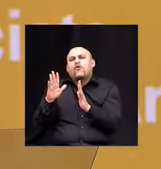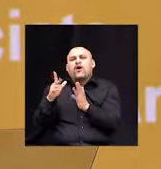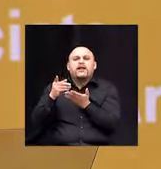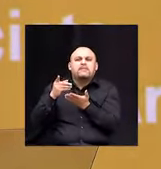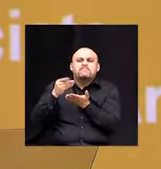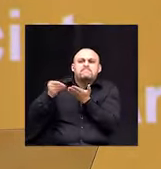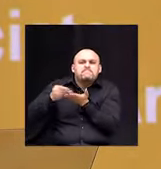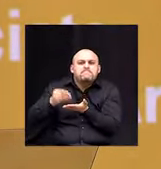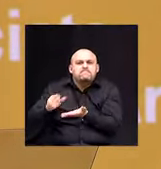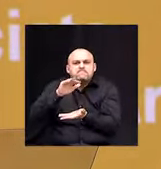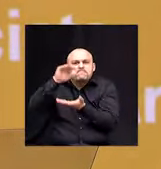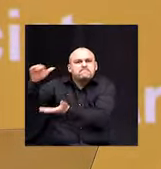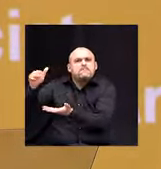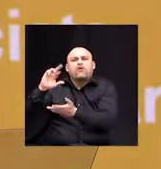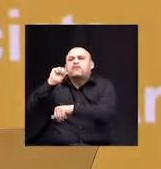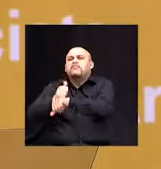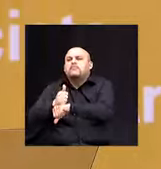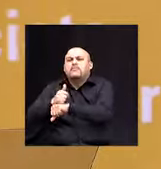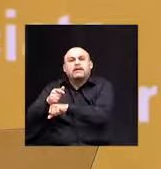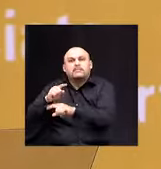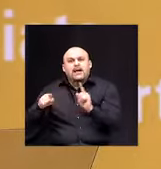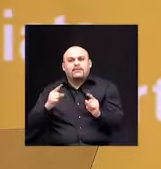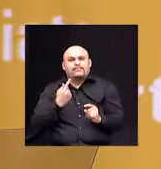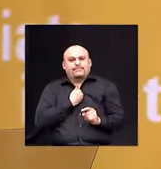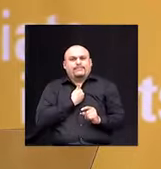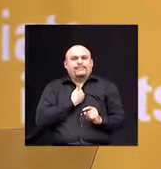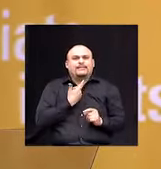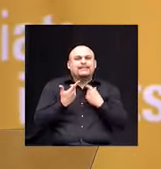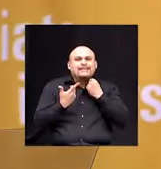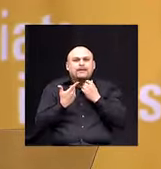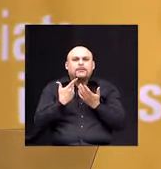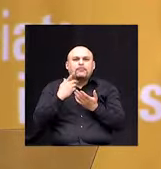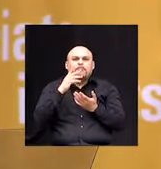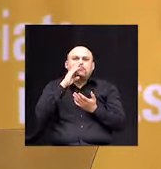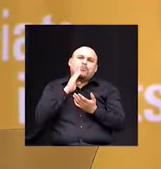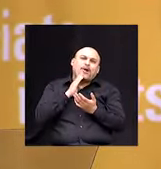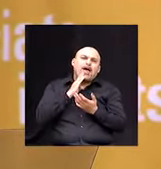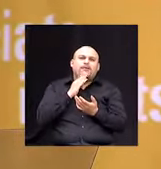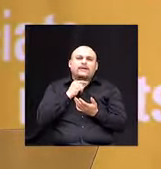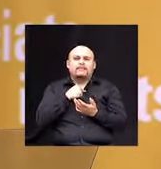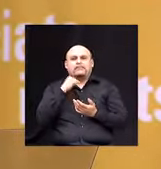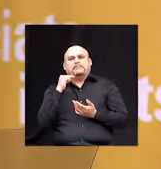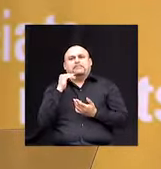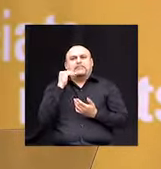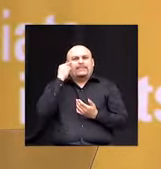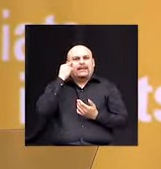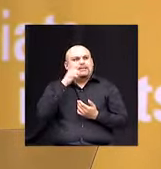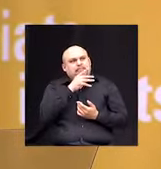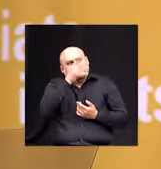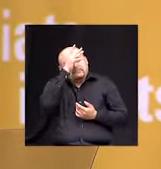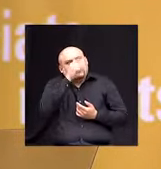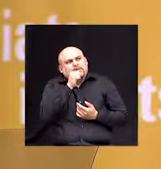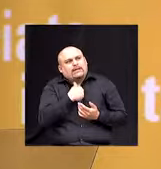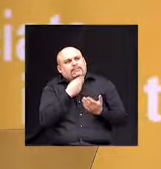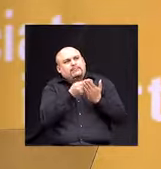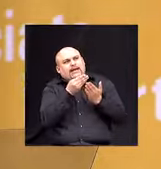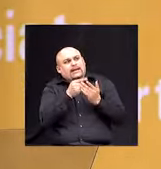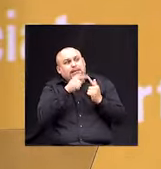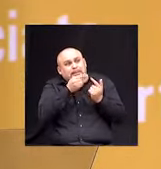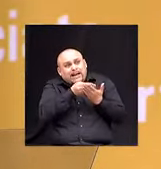down the block. Here I am, a little brownie, thinking, my parents don't have any money to